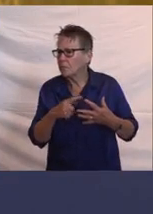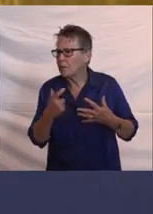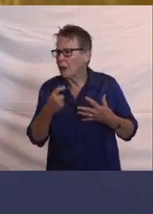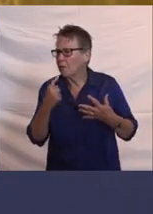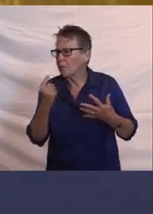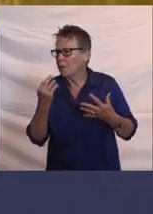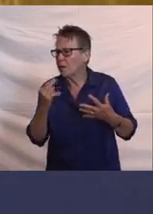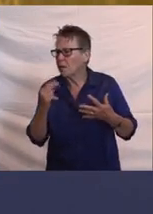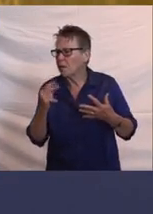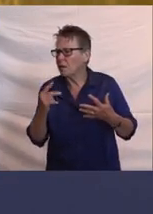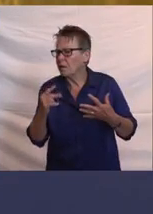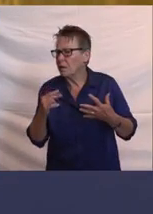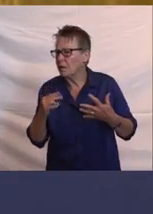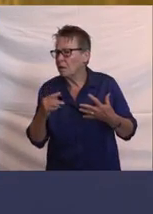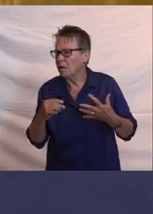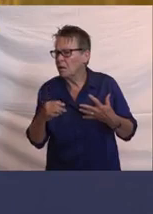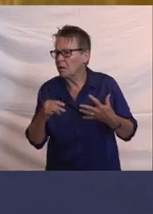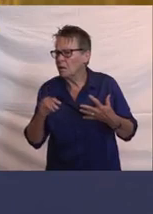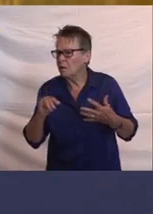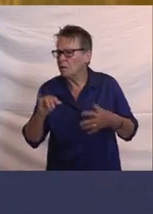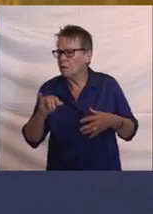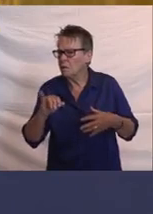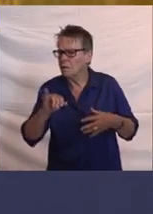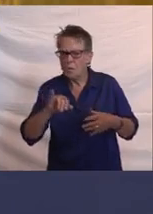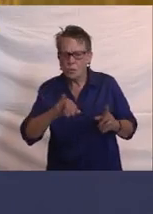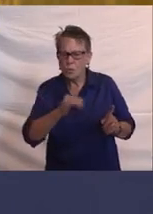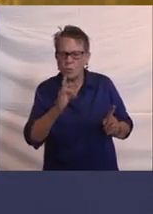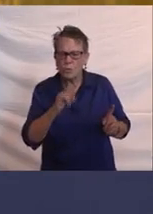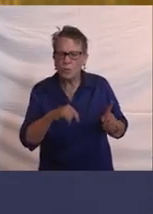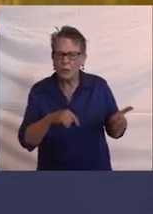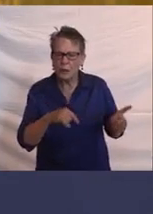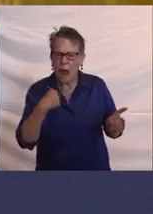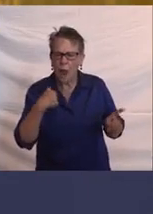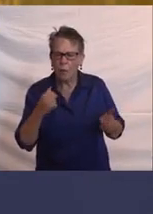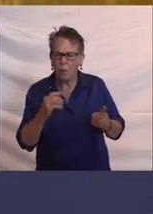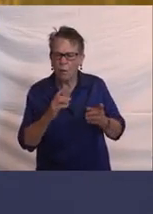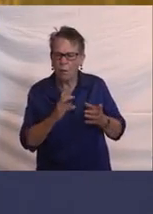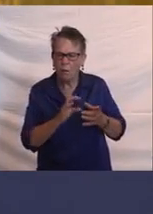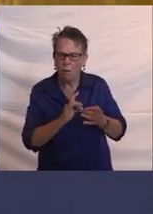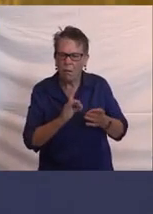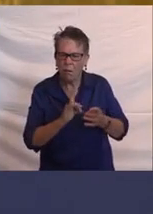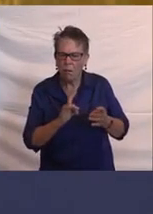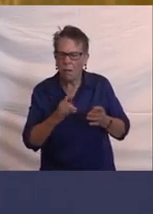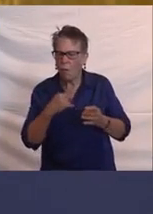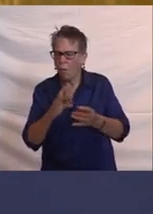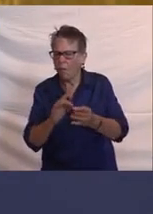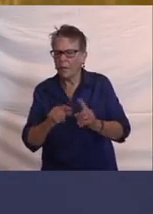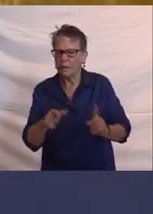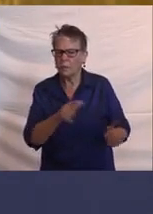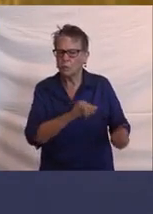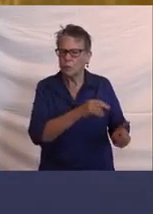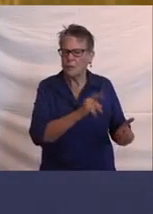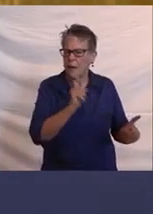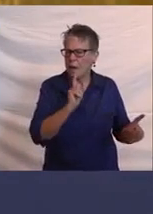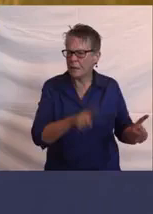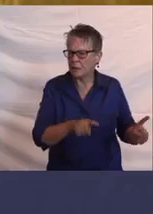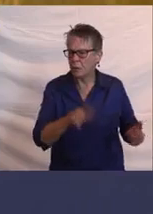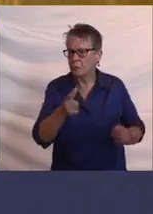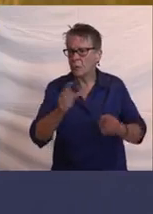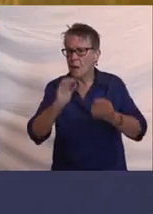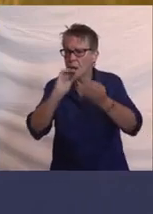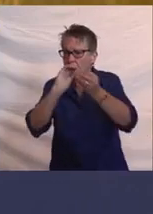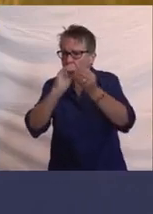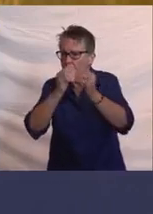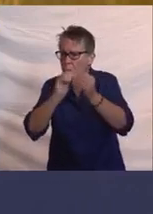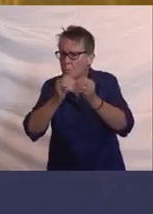Judy, I'm going to say a few things here and then turn it over to you. In terms of the actual numbers, I don't have that number, but you may well. Do you have the number for Jersey? In